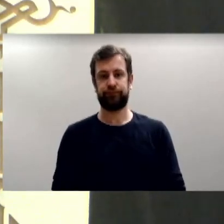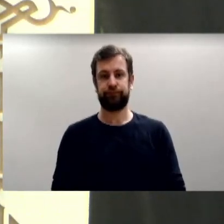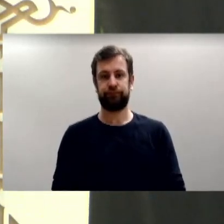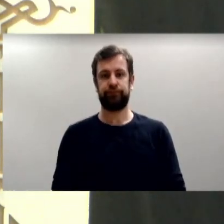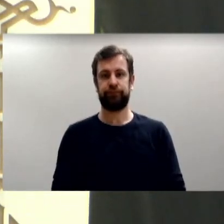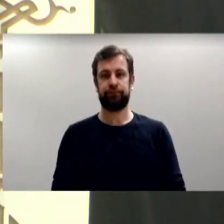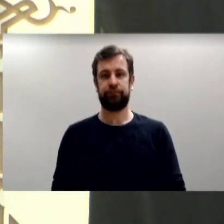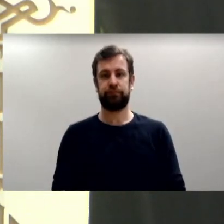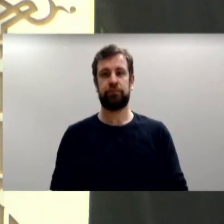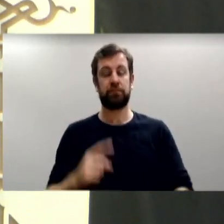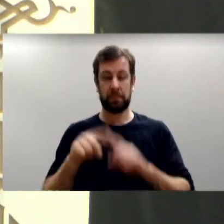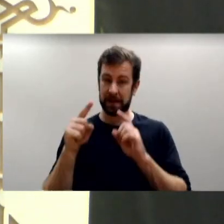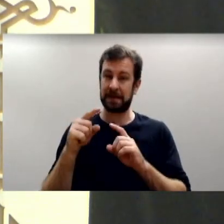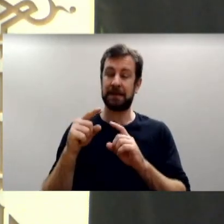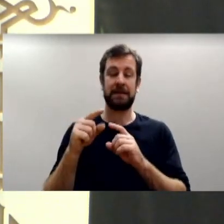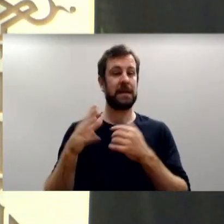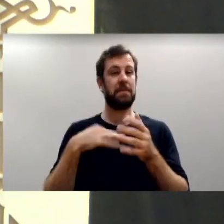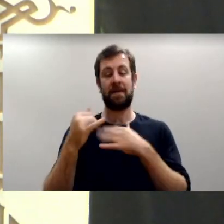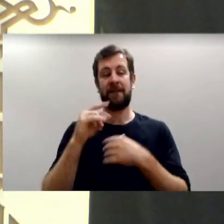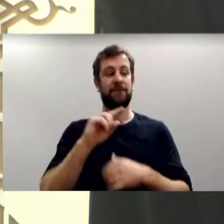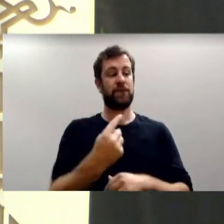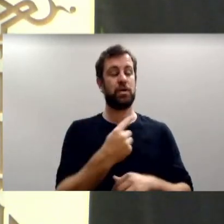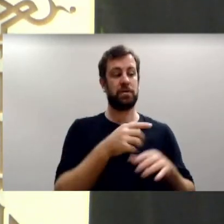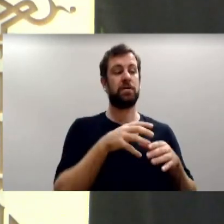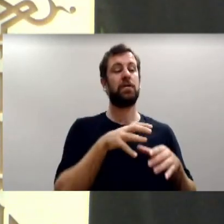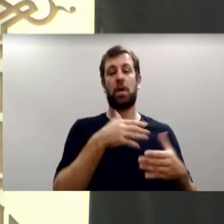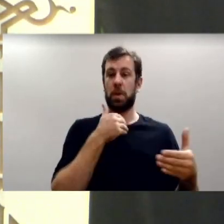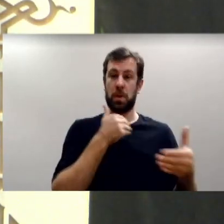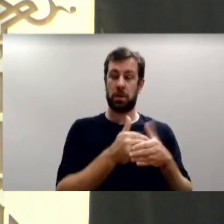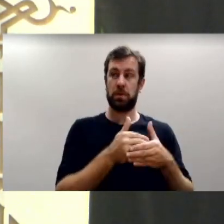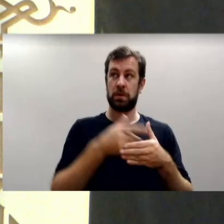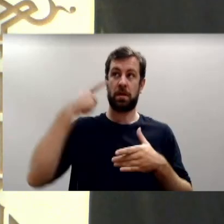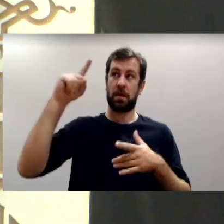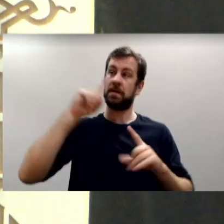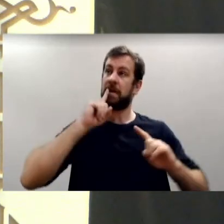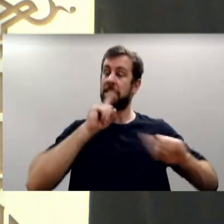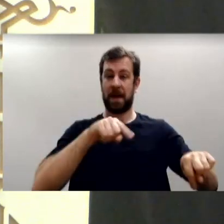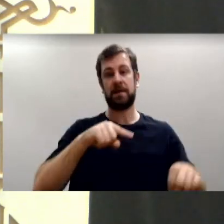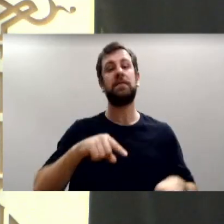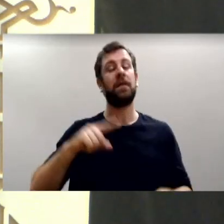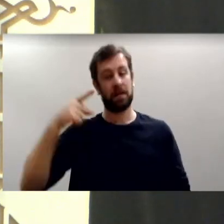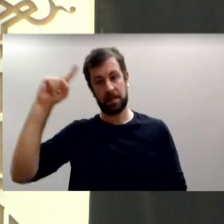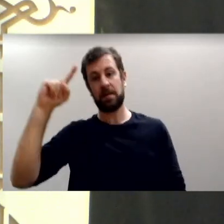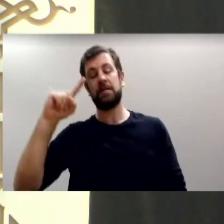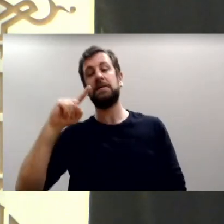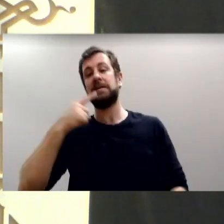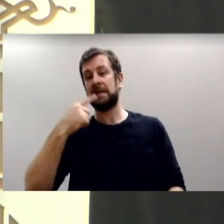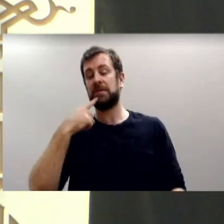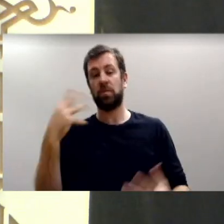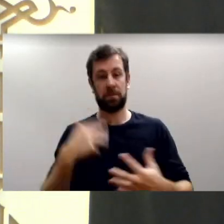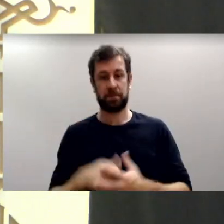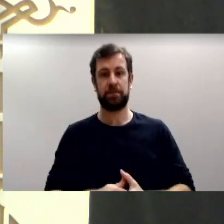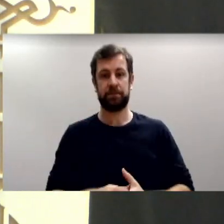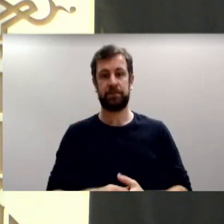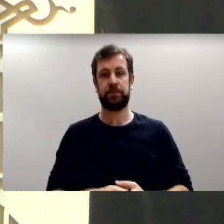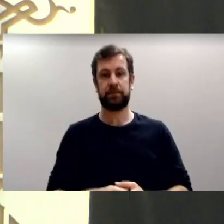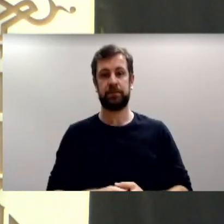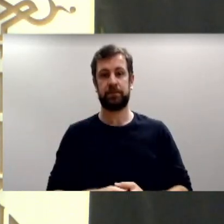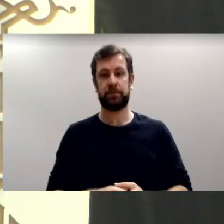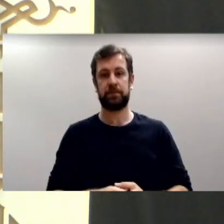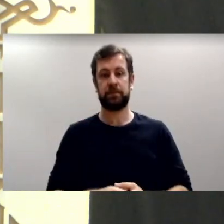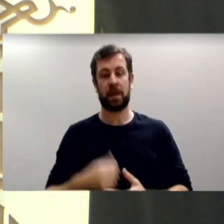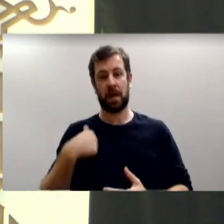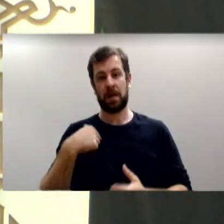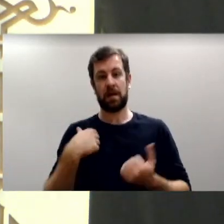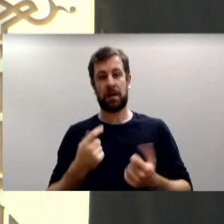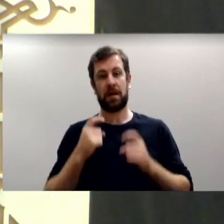But even the first Qibla was by the divine command, because Allah subhanahu wa ta'ala, when he says, you know, I am